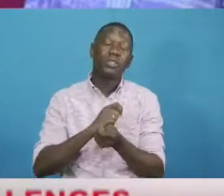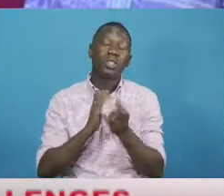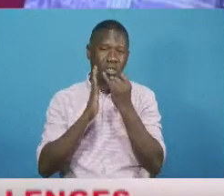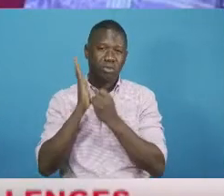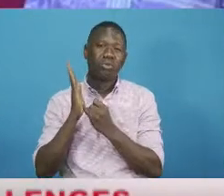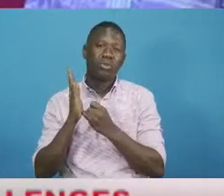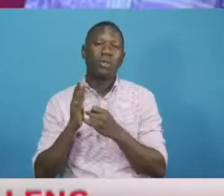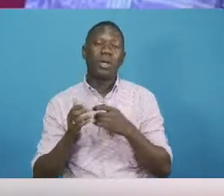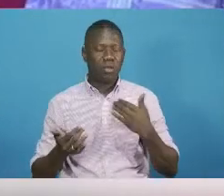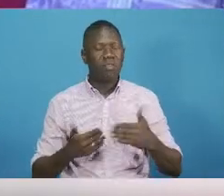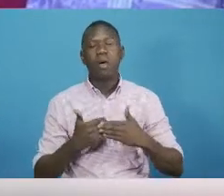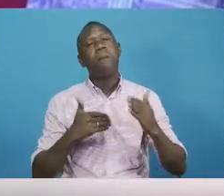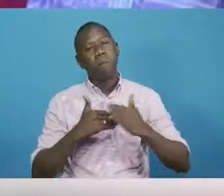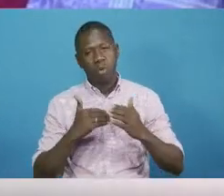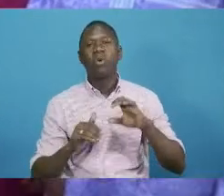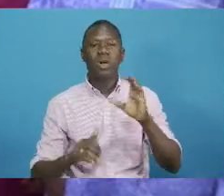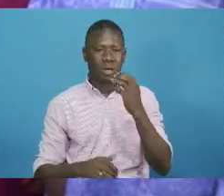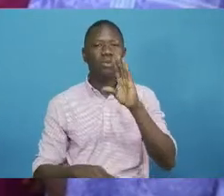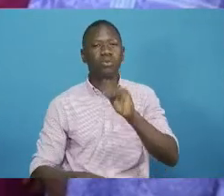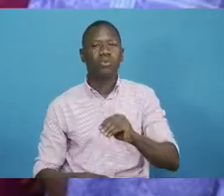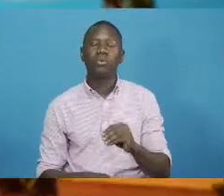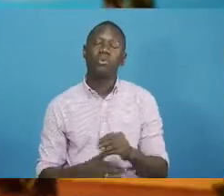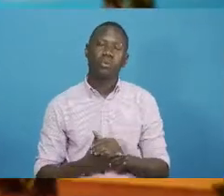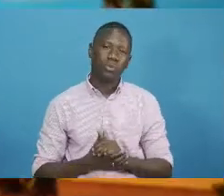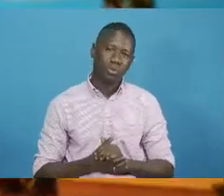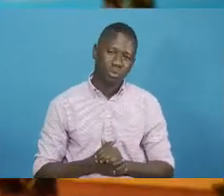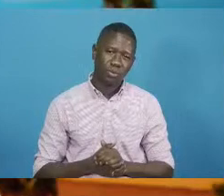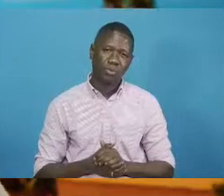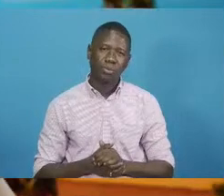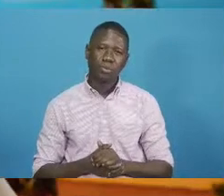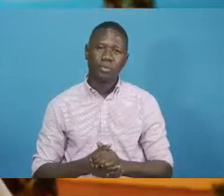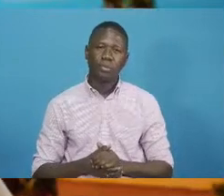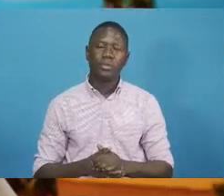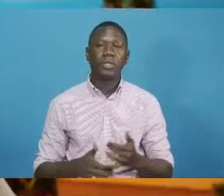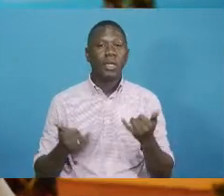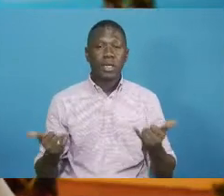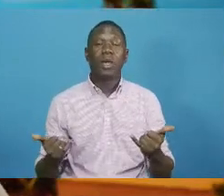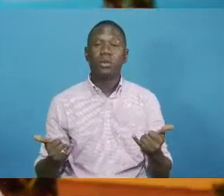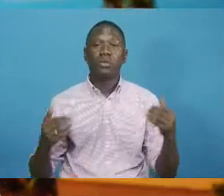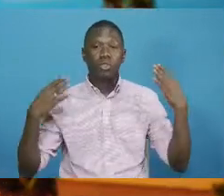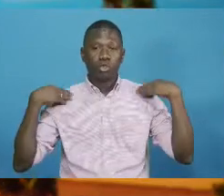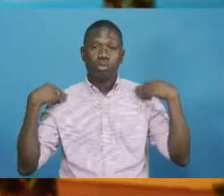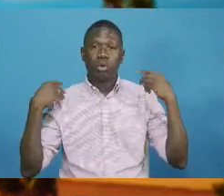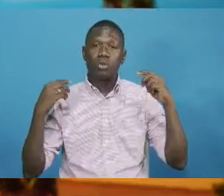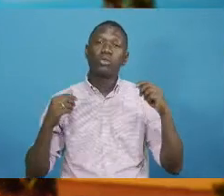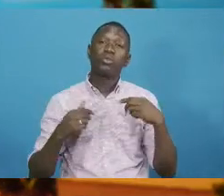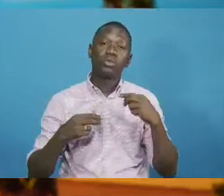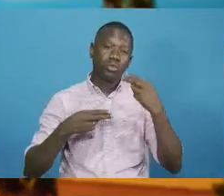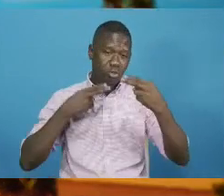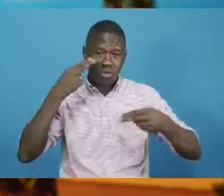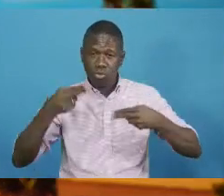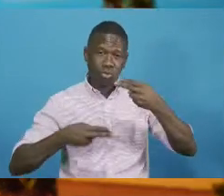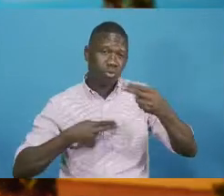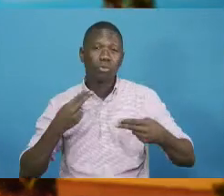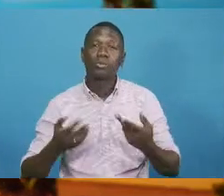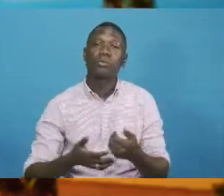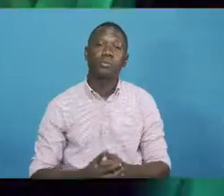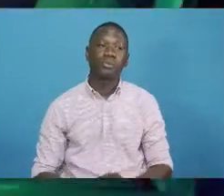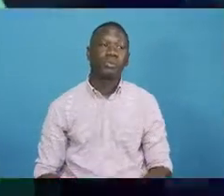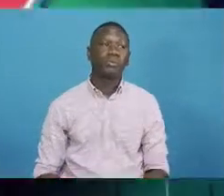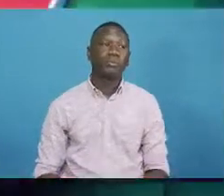done. Ansmane Sonyasi for QTV News. Now on to sports news.